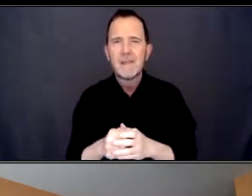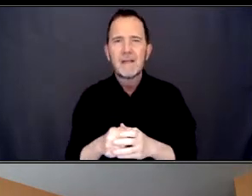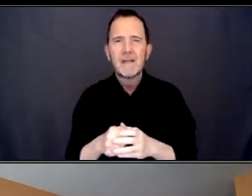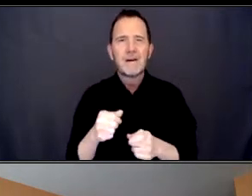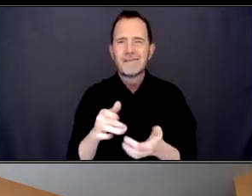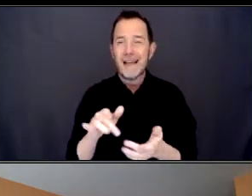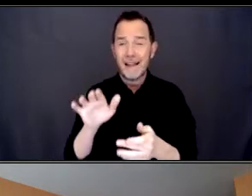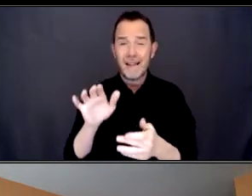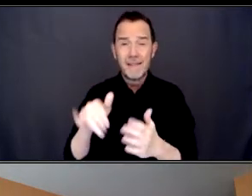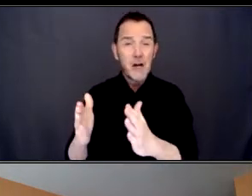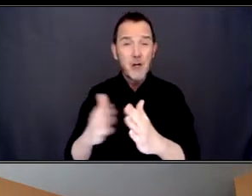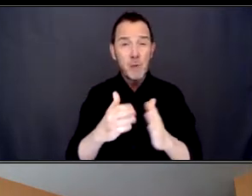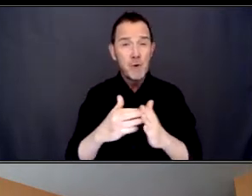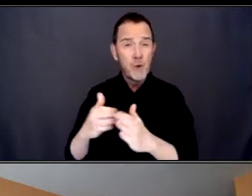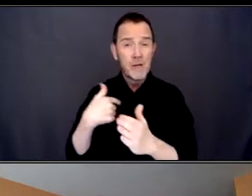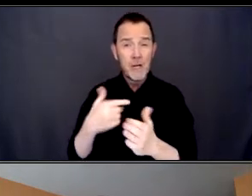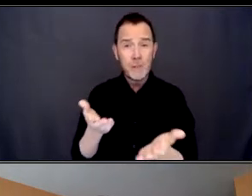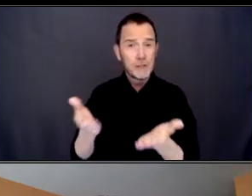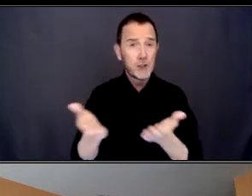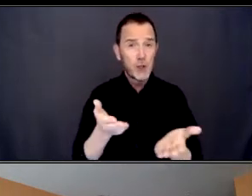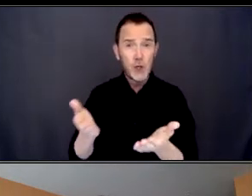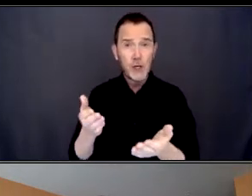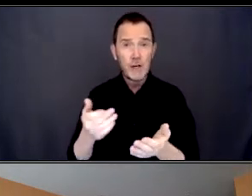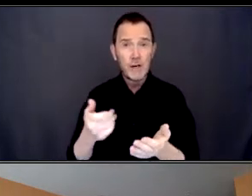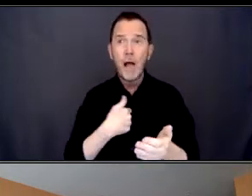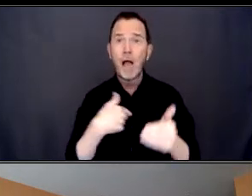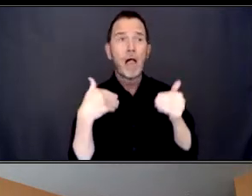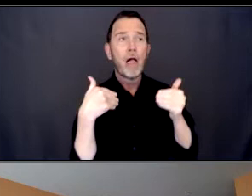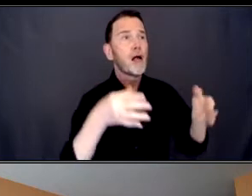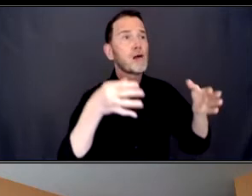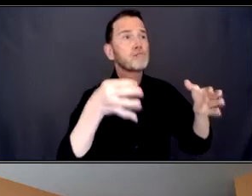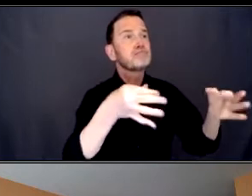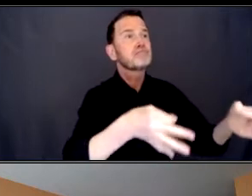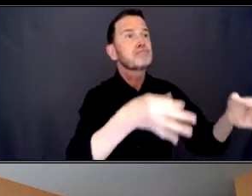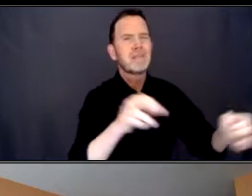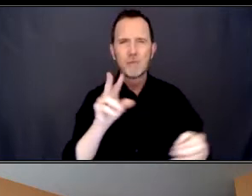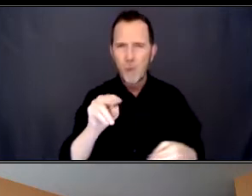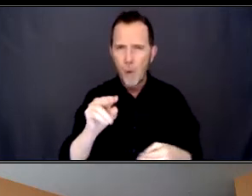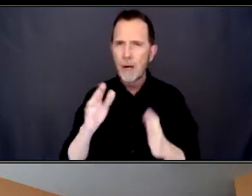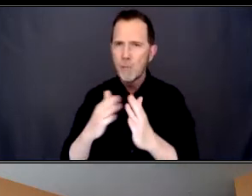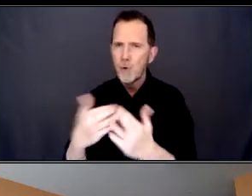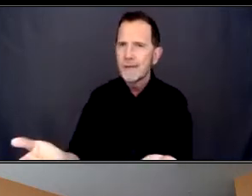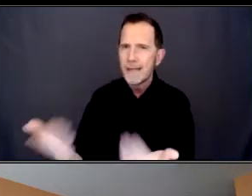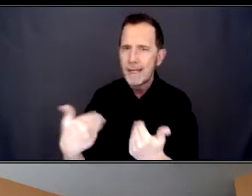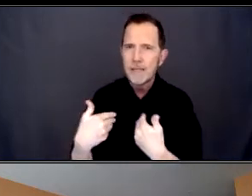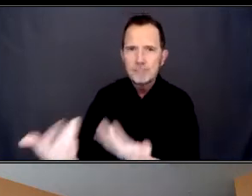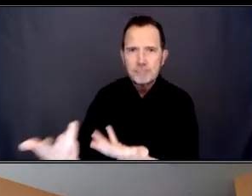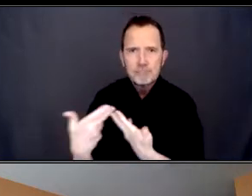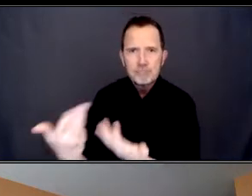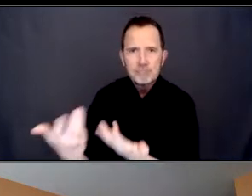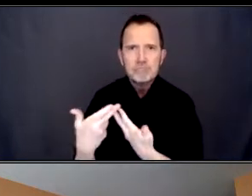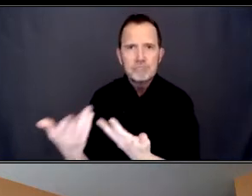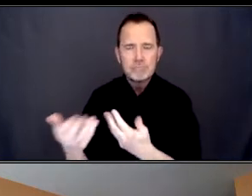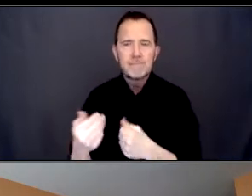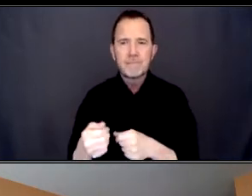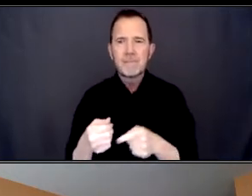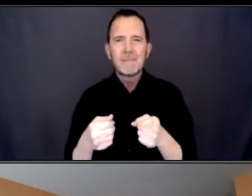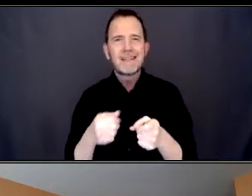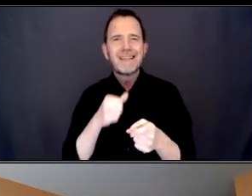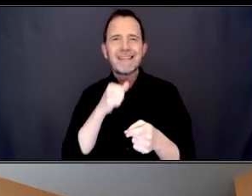that truly does welcome all. But it's also not just about the room. It's about how you feel when you come into one of